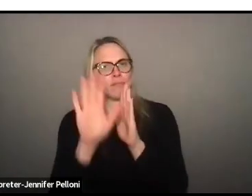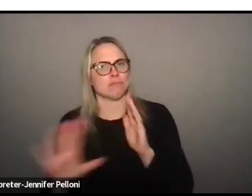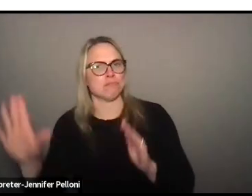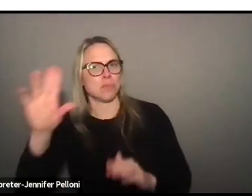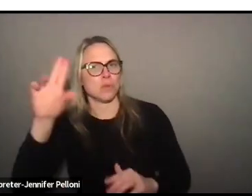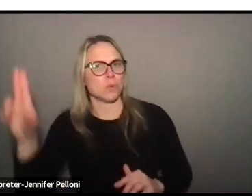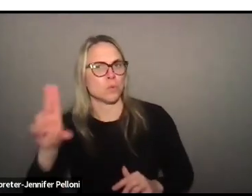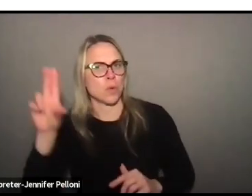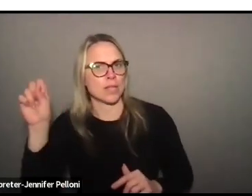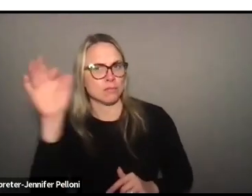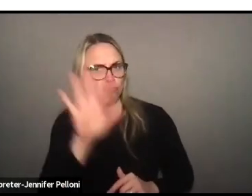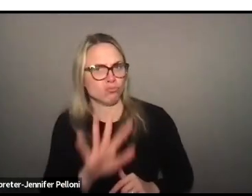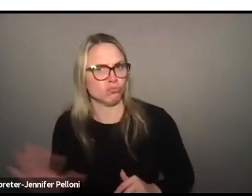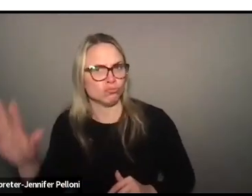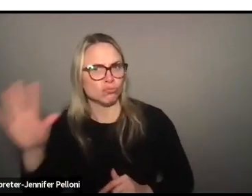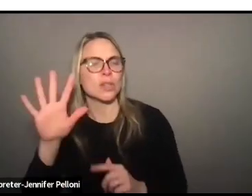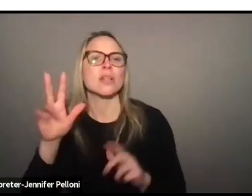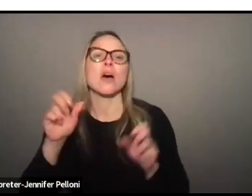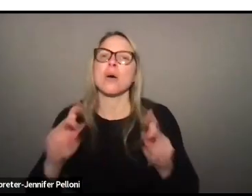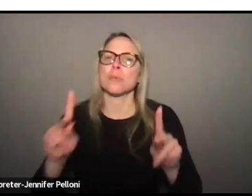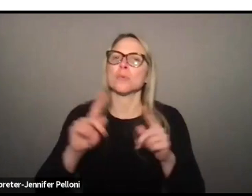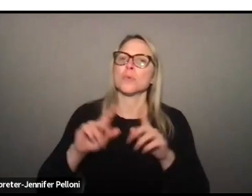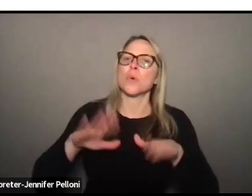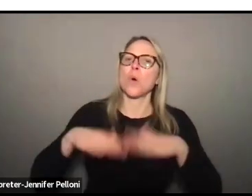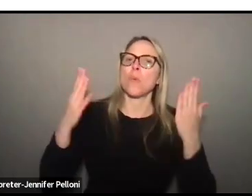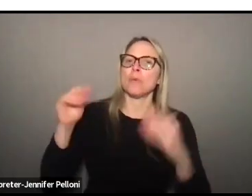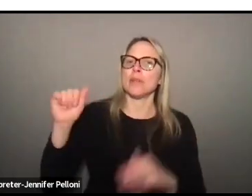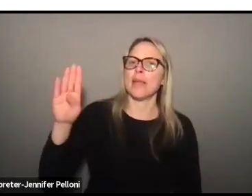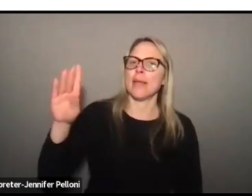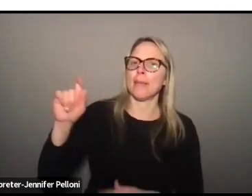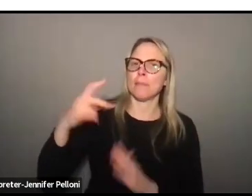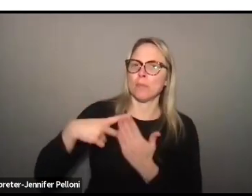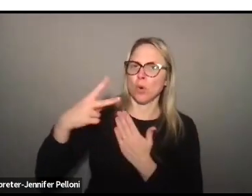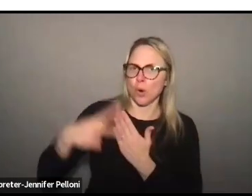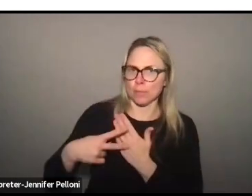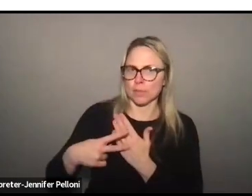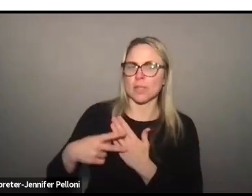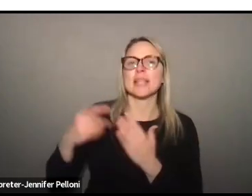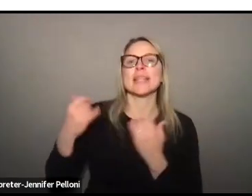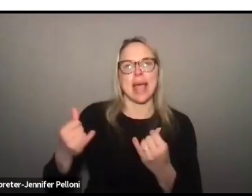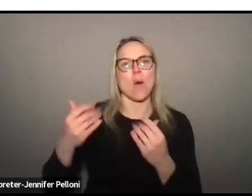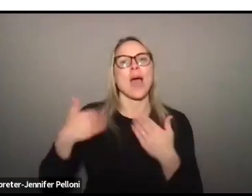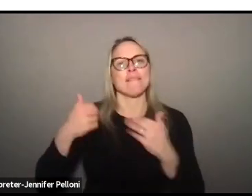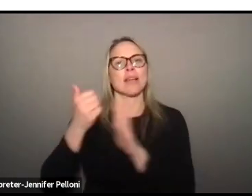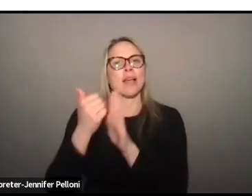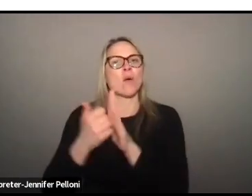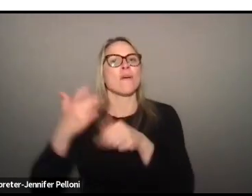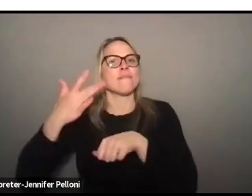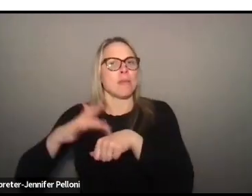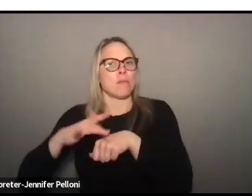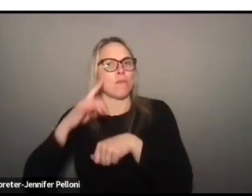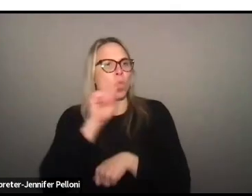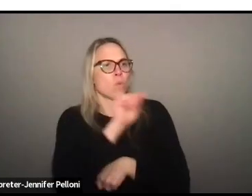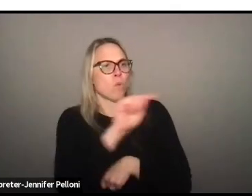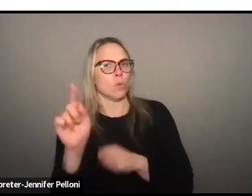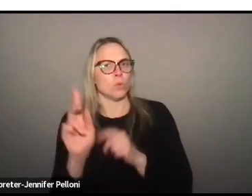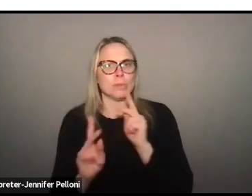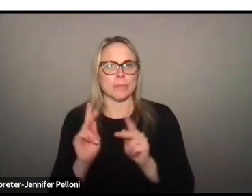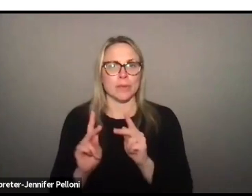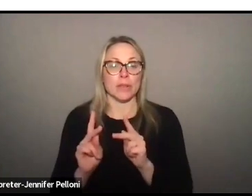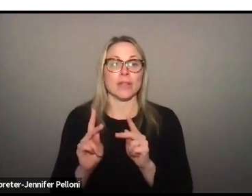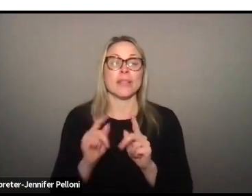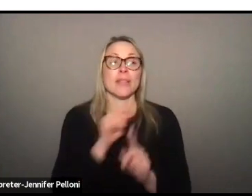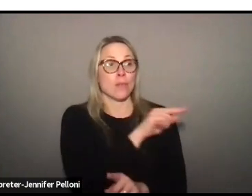nation the opportunity to open up ABLE programs and make ABLE accounts available to people, which gave